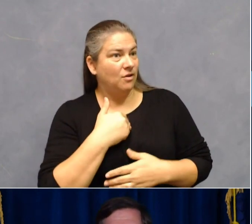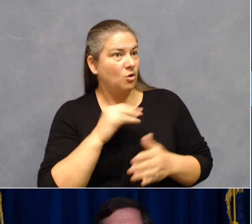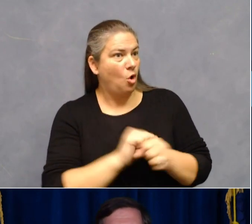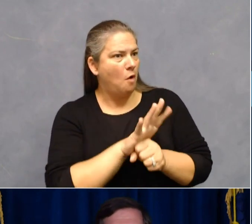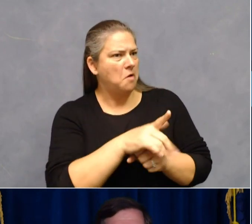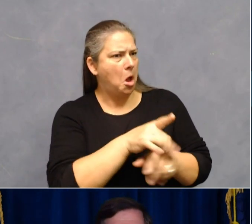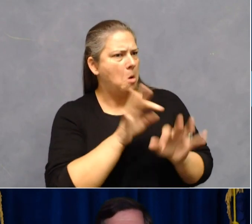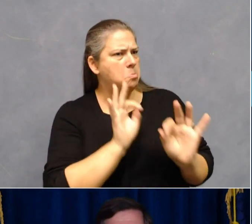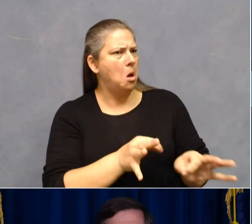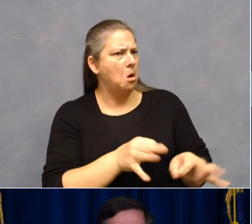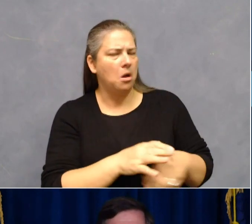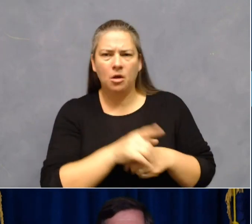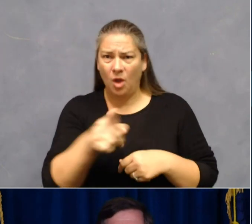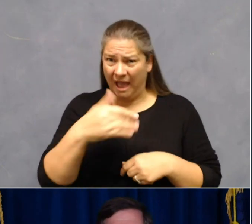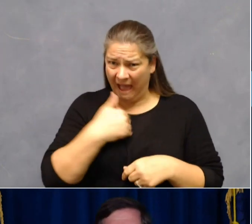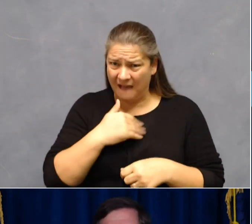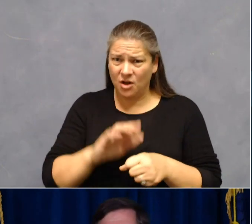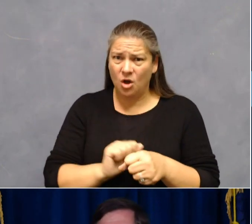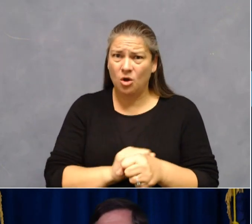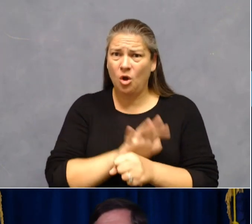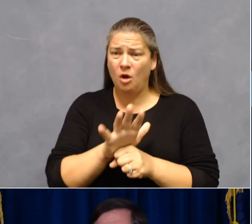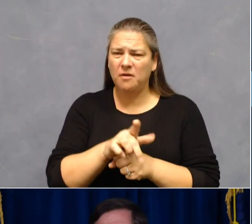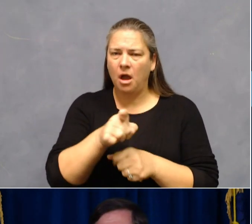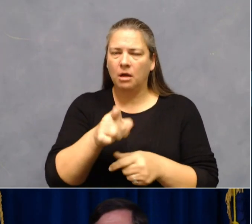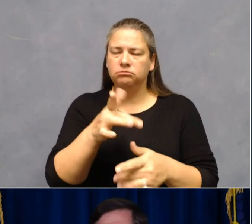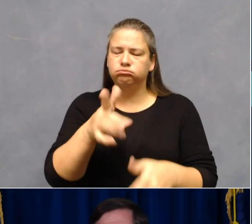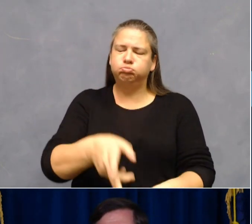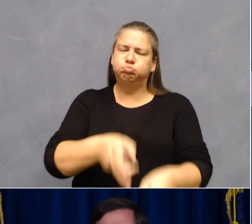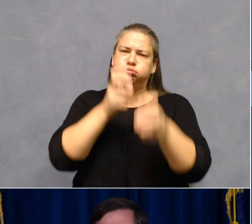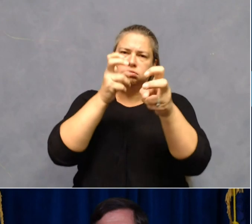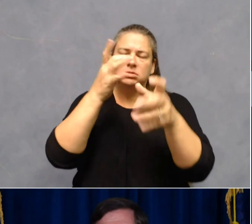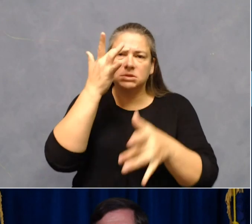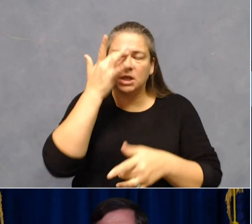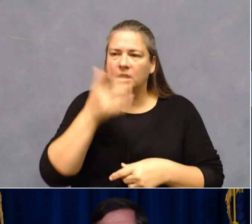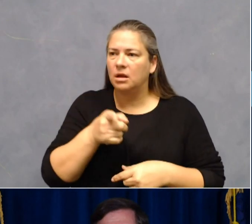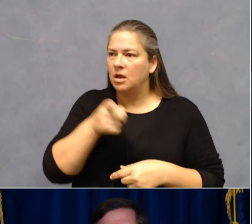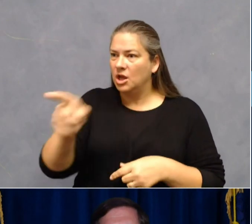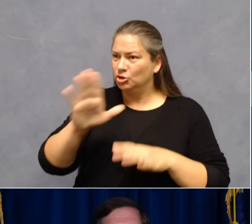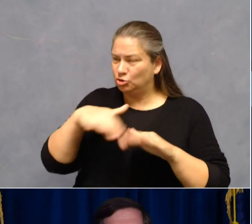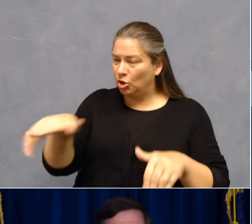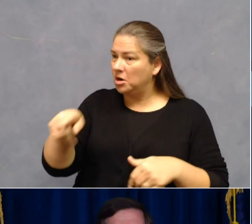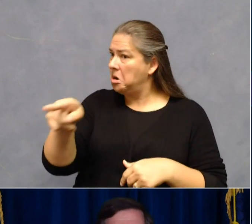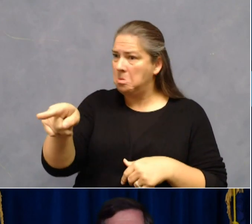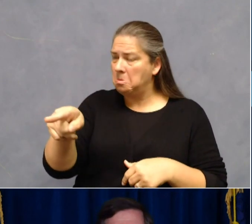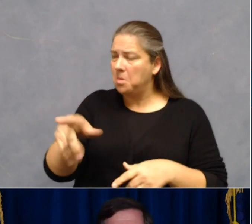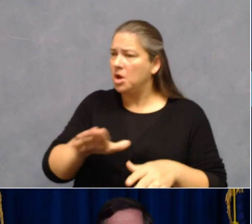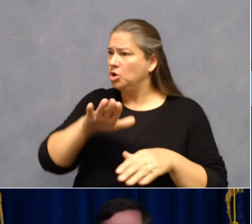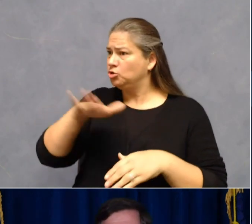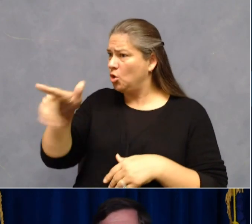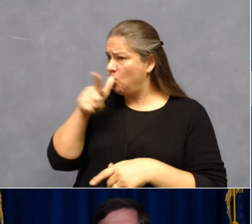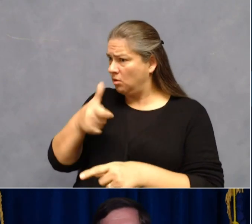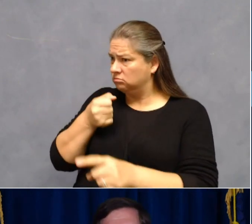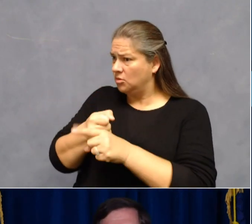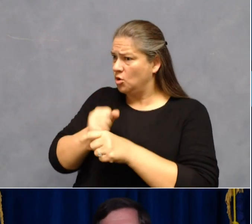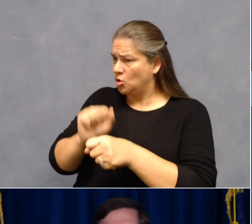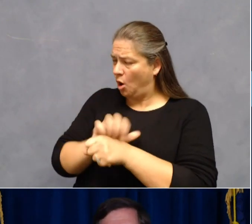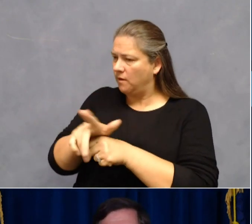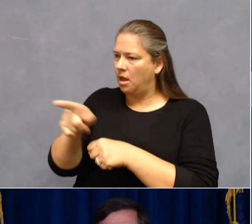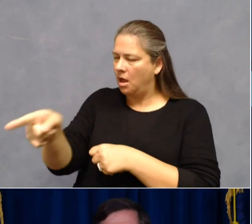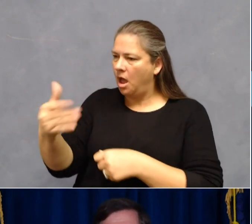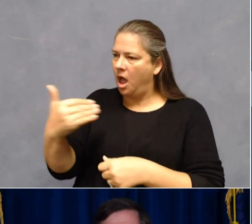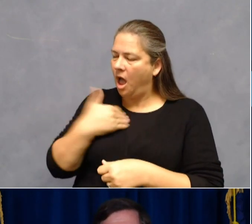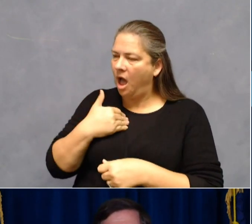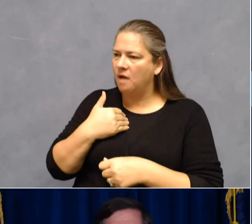the multi-inflammatory syndrome. There's so much we don't know about this virus, but we do know how to stop the